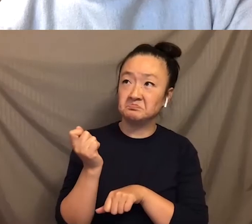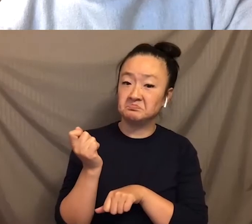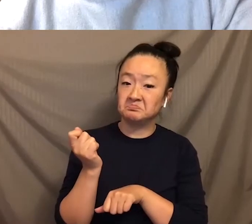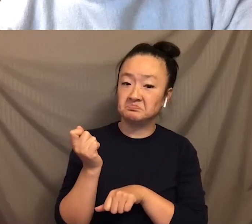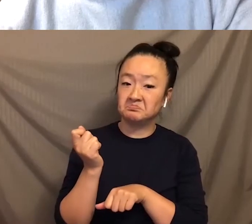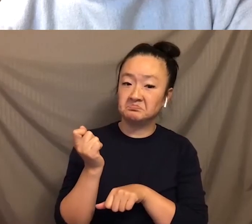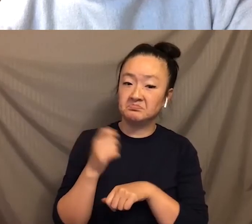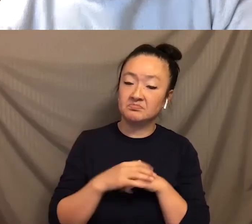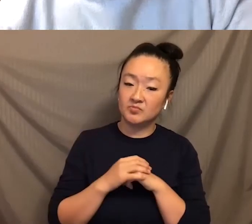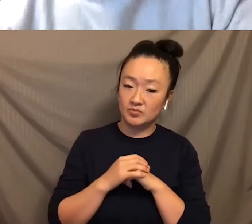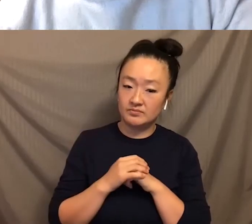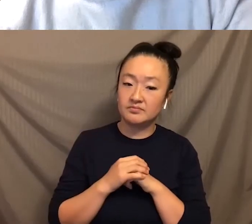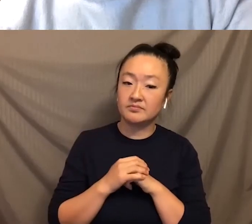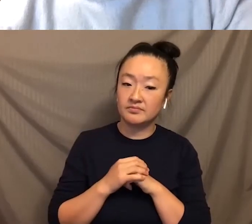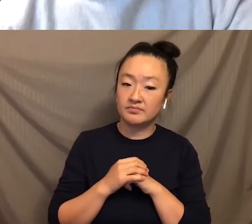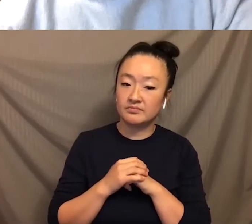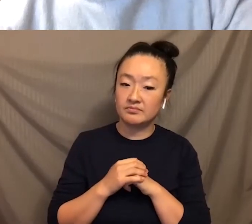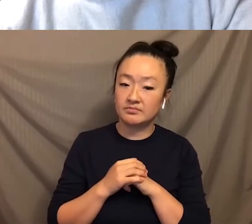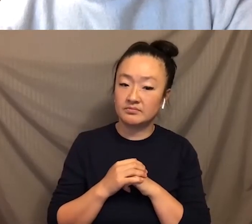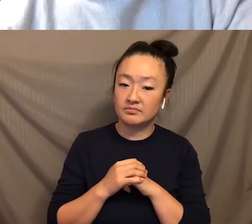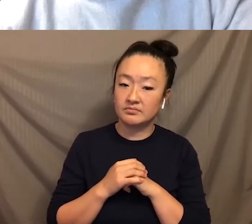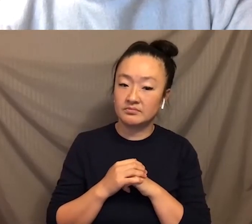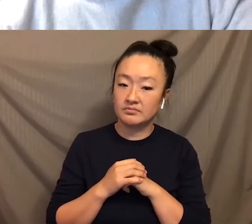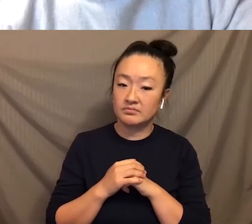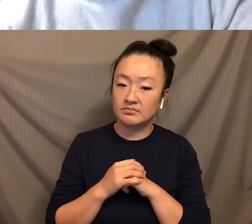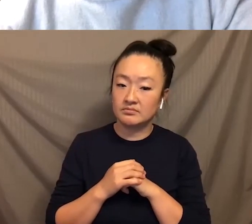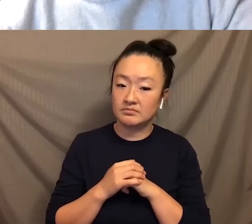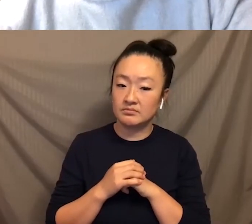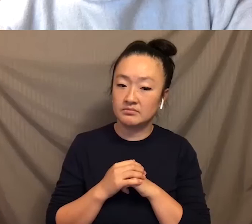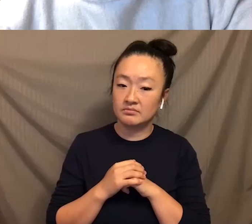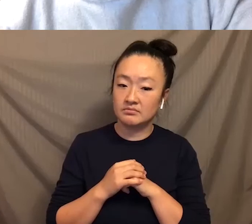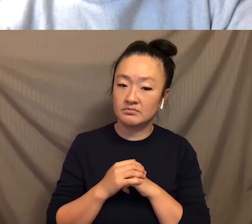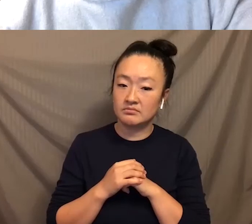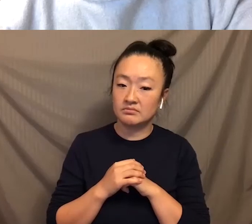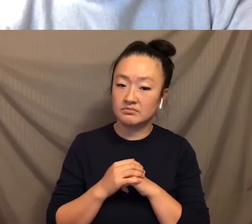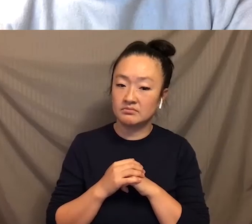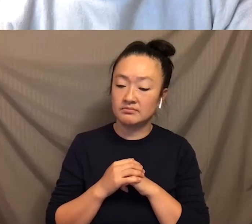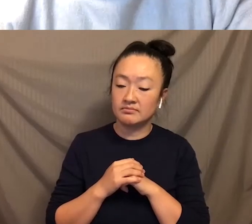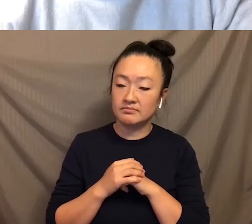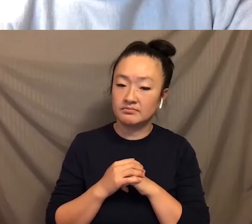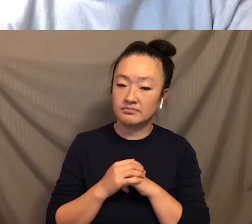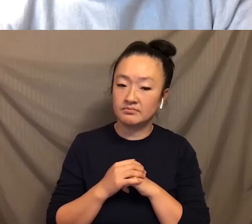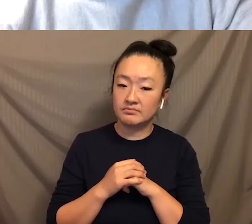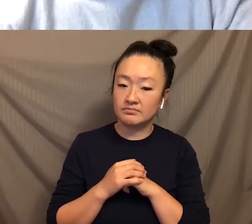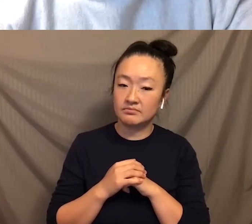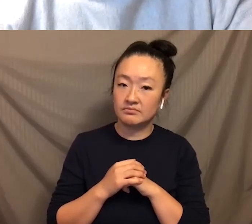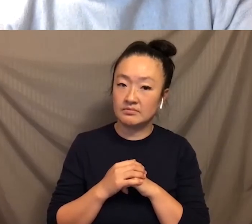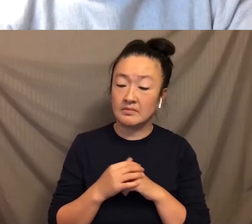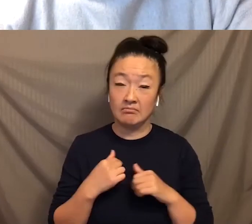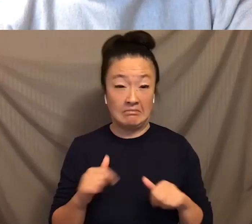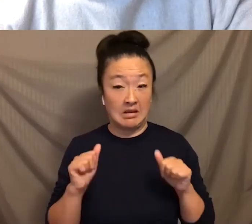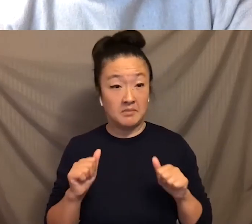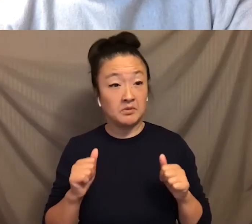felt I didn't I didn't have the capacity, I think, to think of